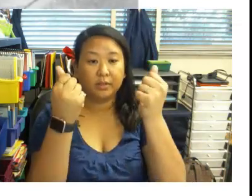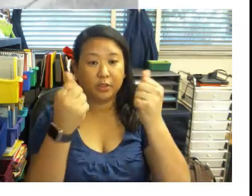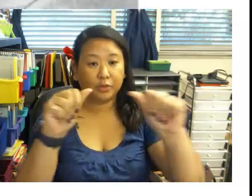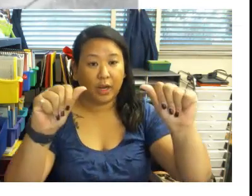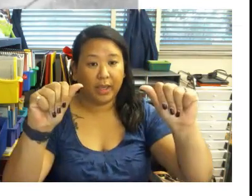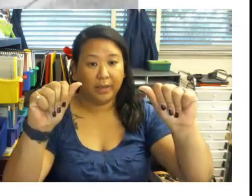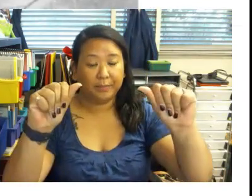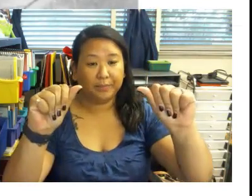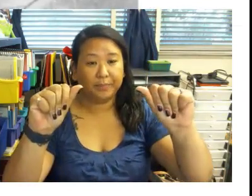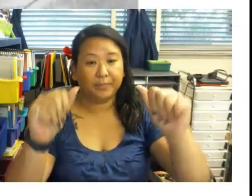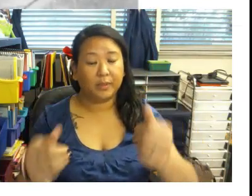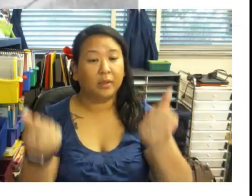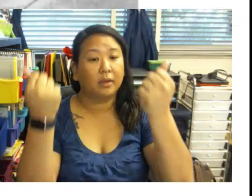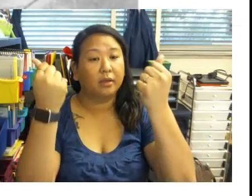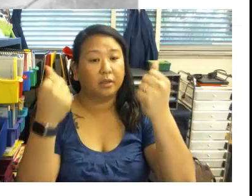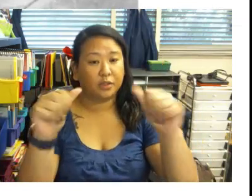To try.